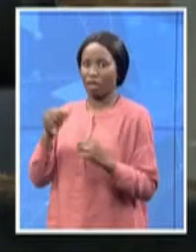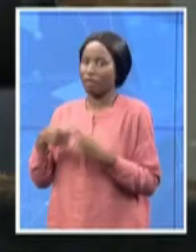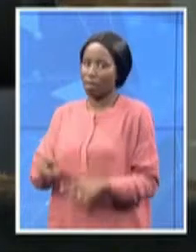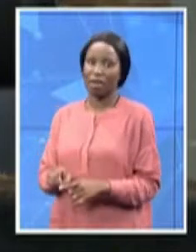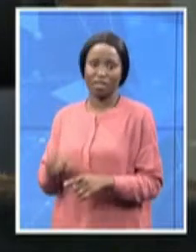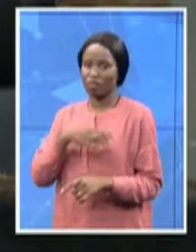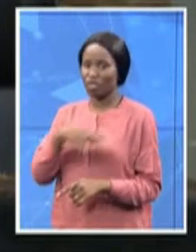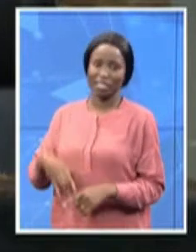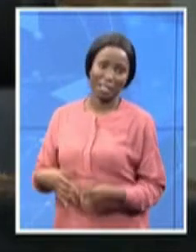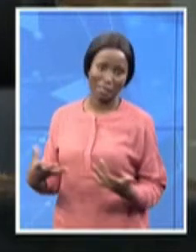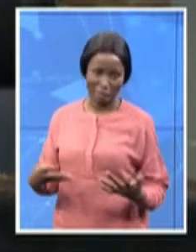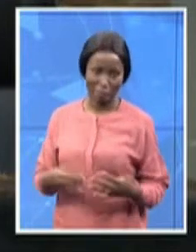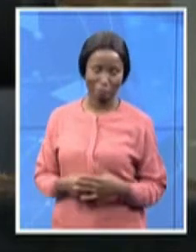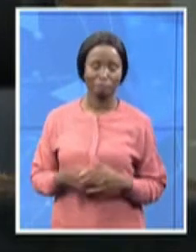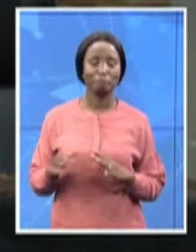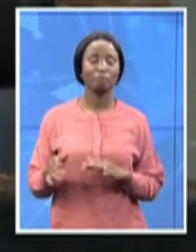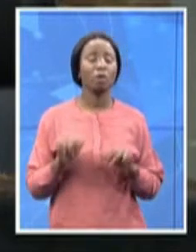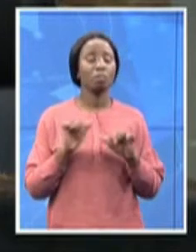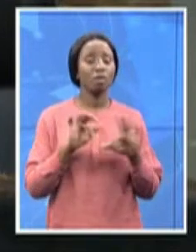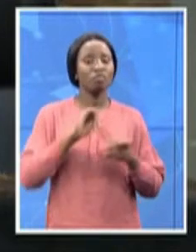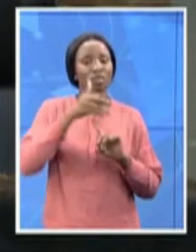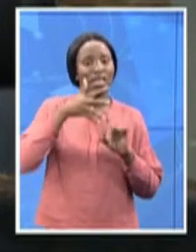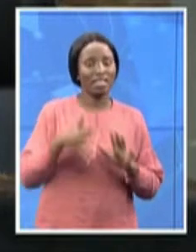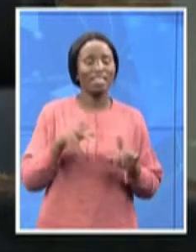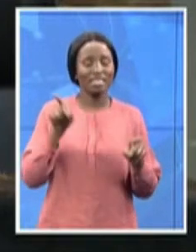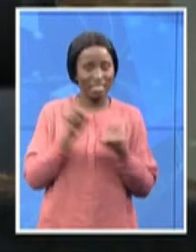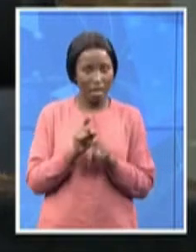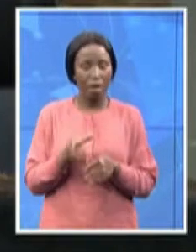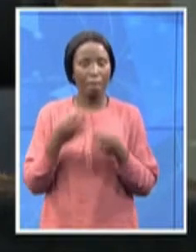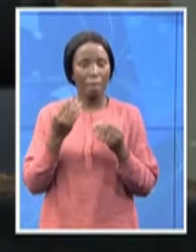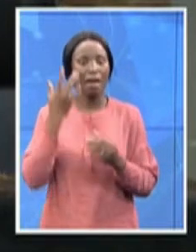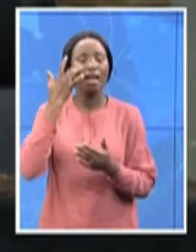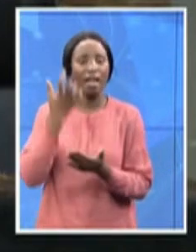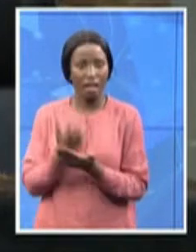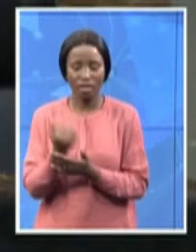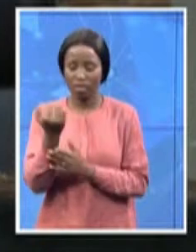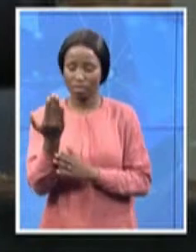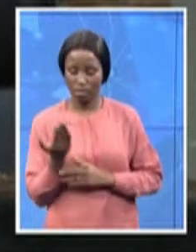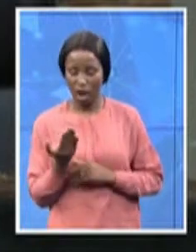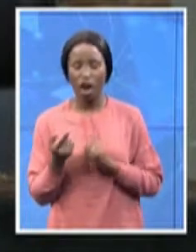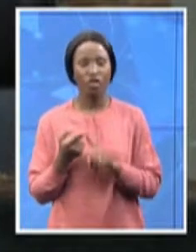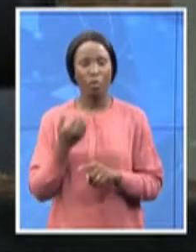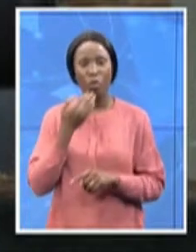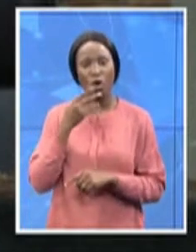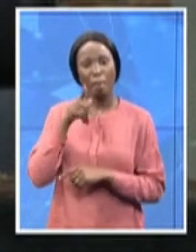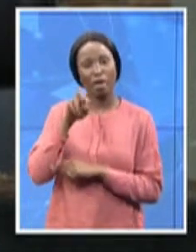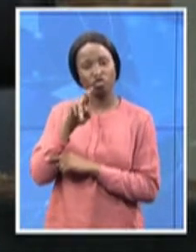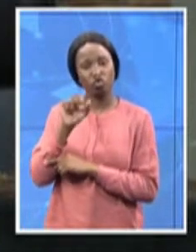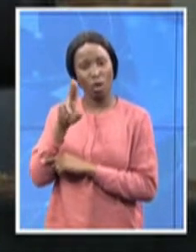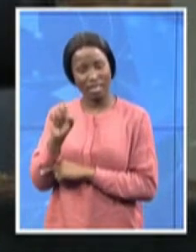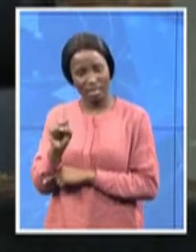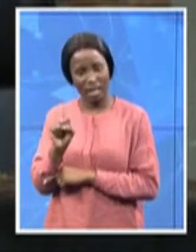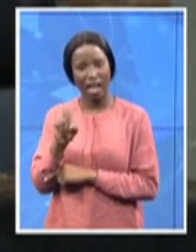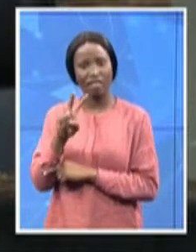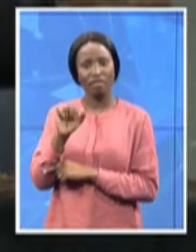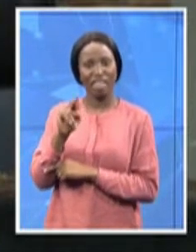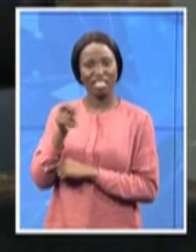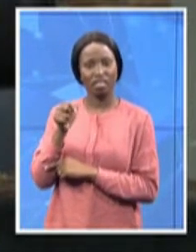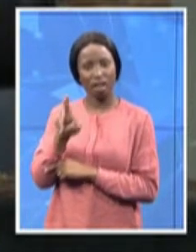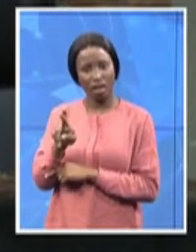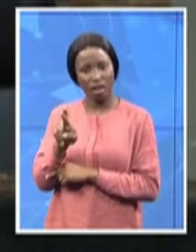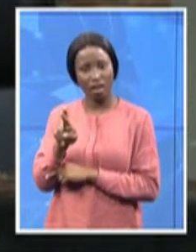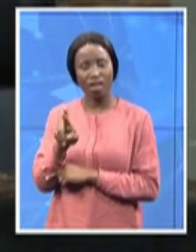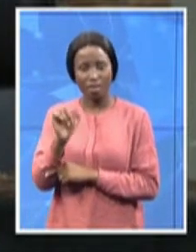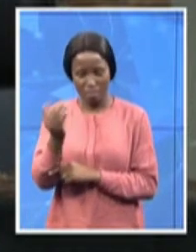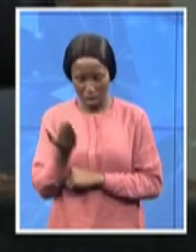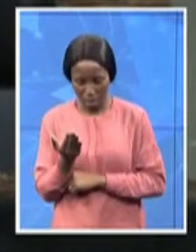evidence from Mr. Petrus Fenter, who effected the transfer of 500,000 rand into the